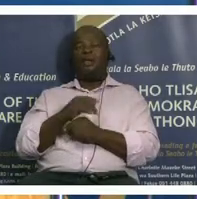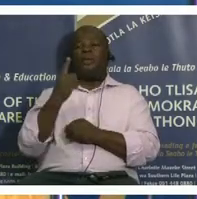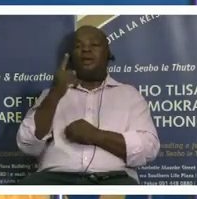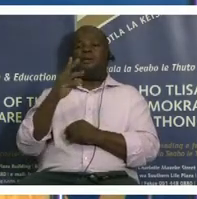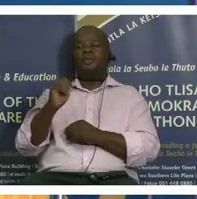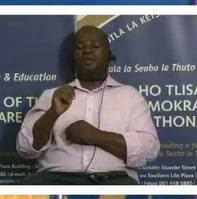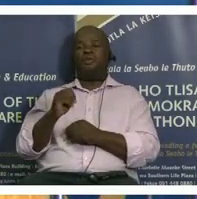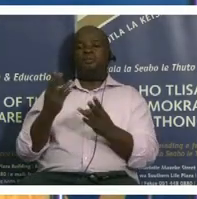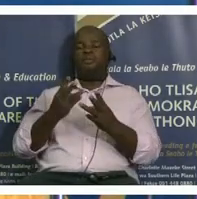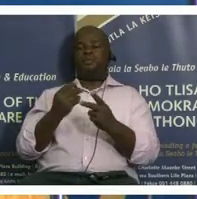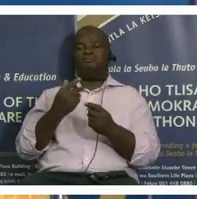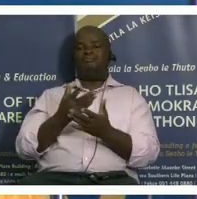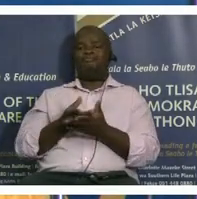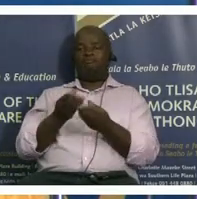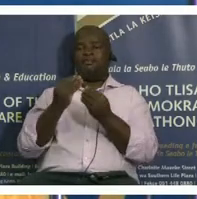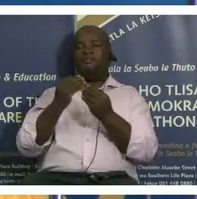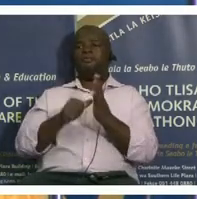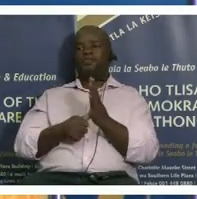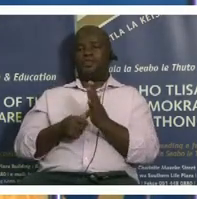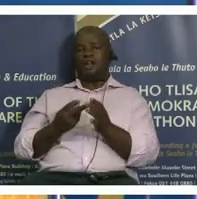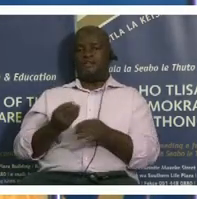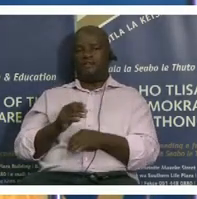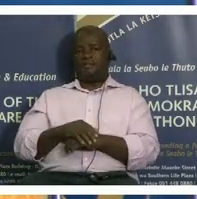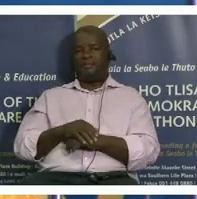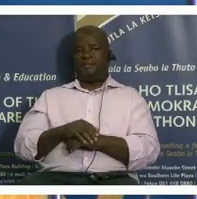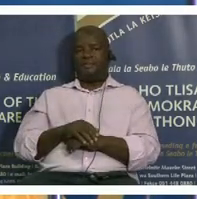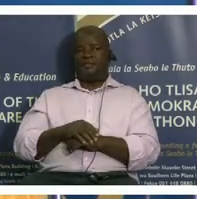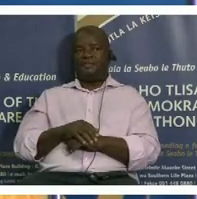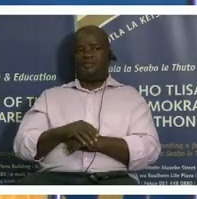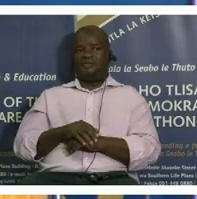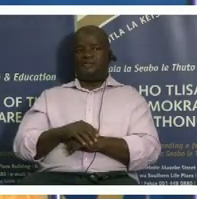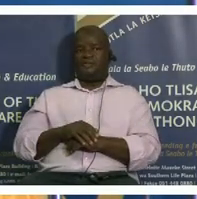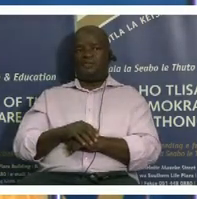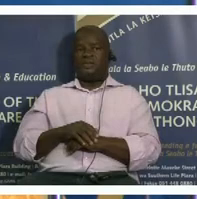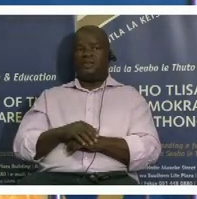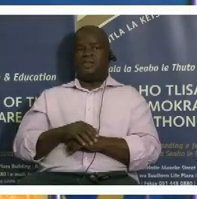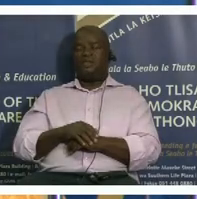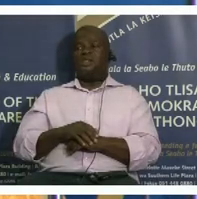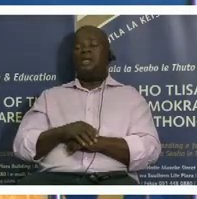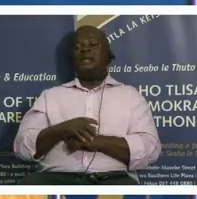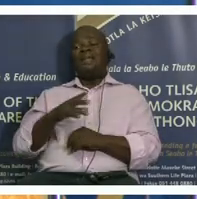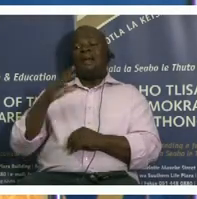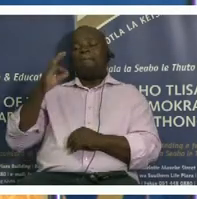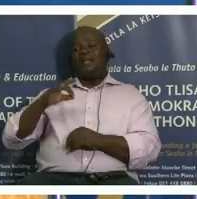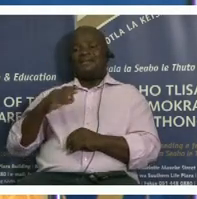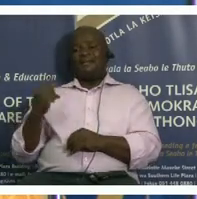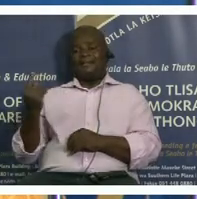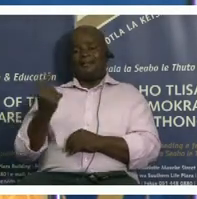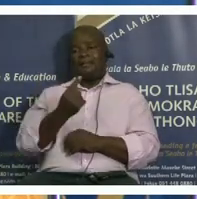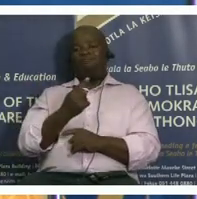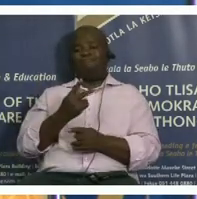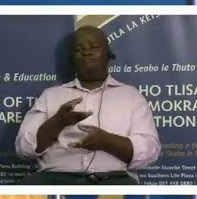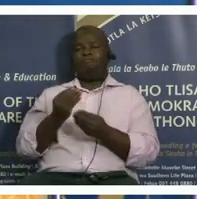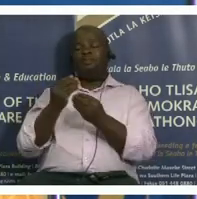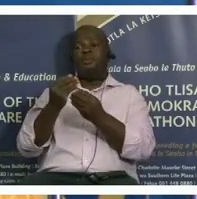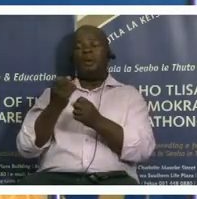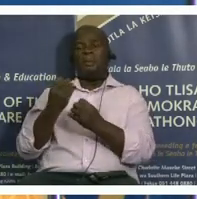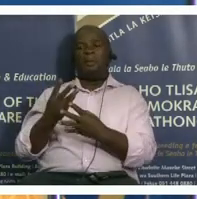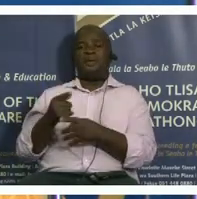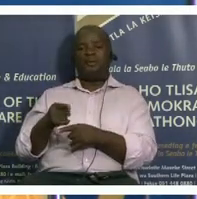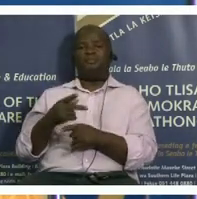1 million people are receiving social grants. Most beneficiaries are recipients of child support